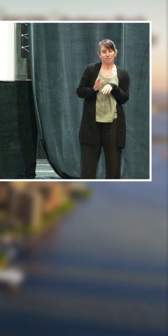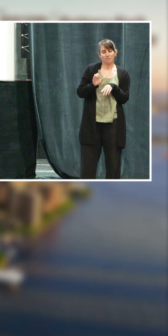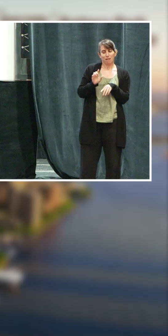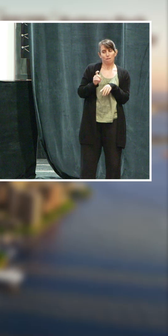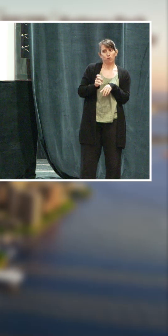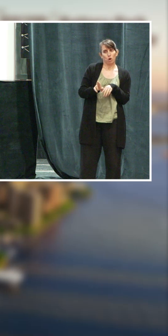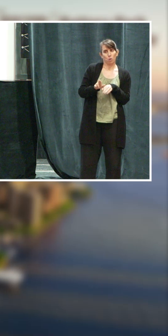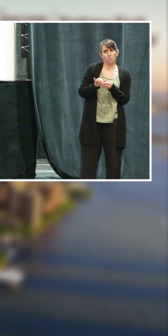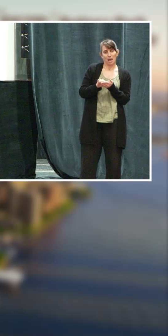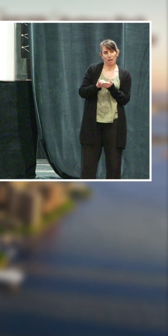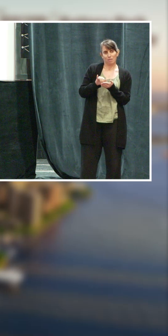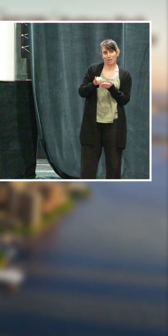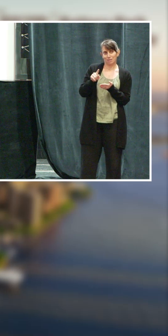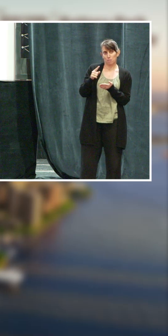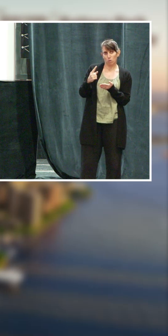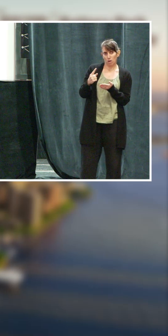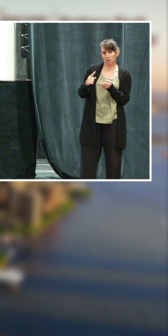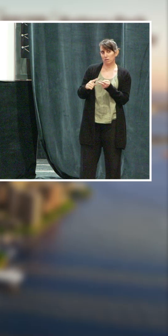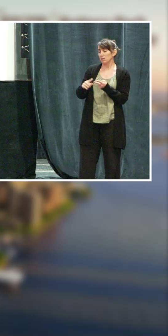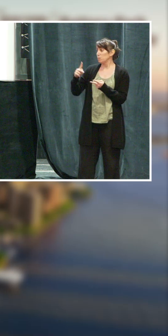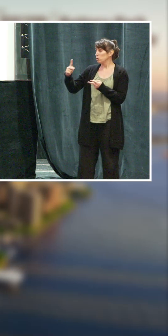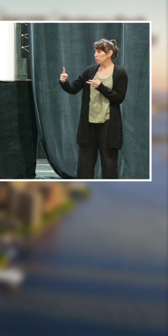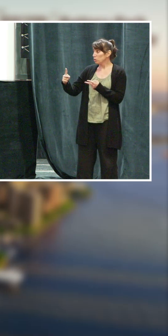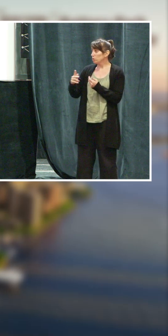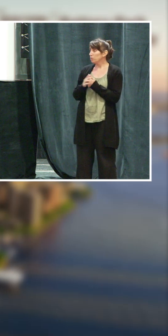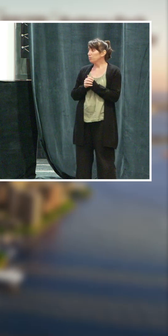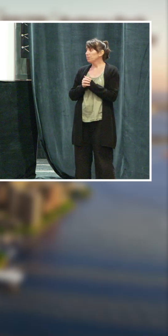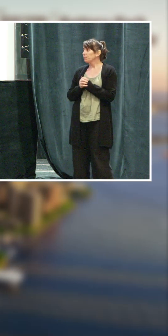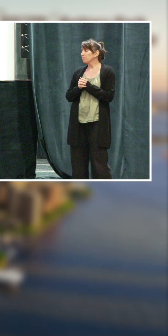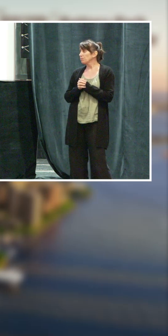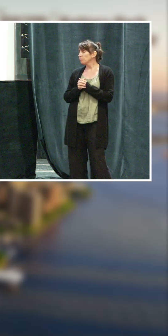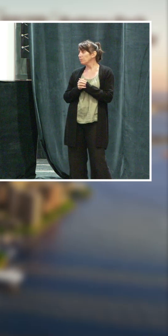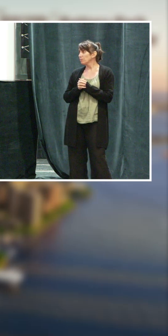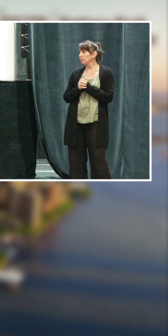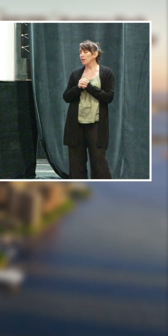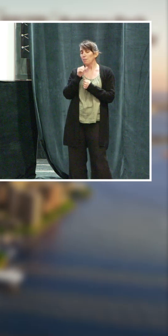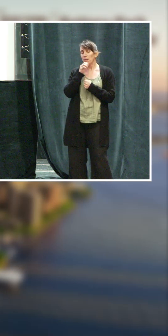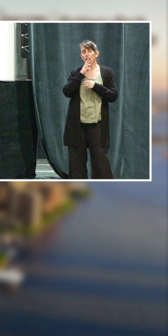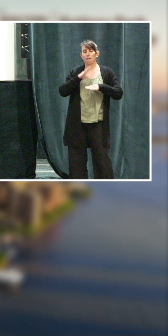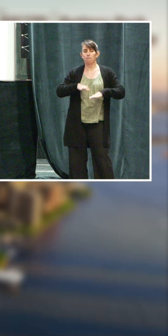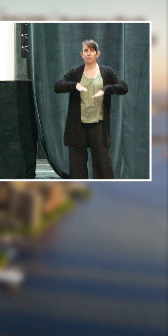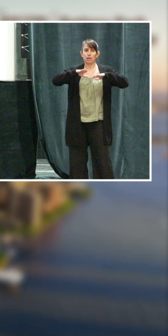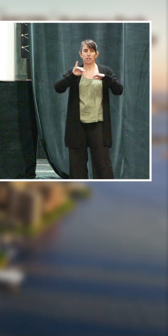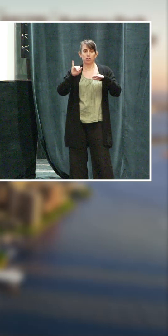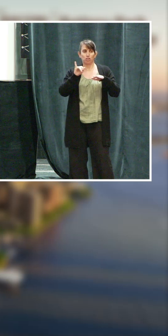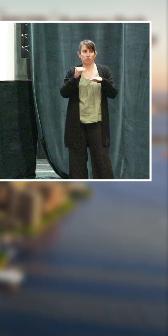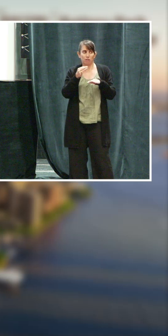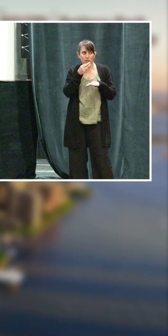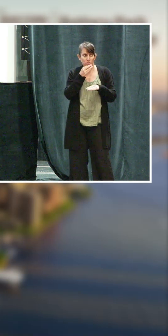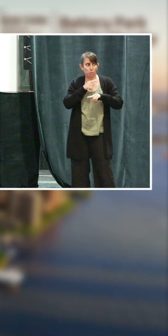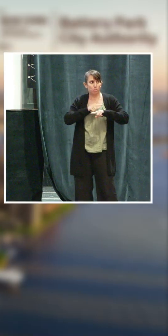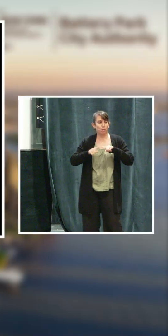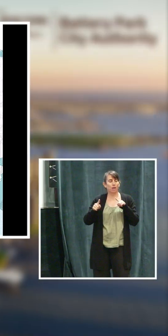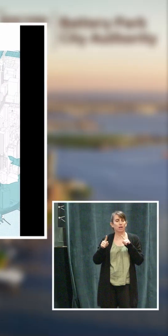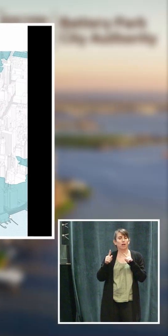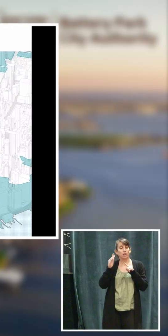Number two, on flood insurance, I'm not a flood insurance expert. All I know is that